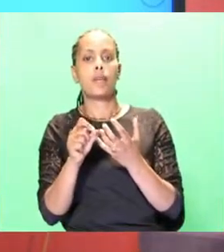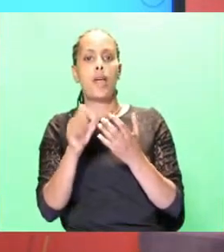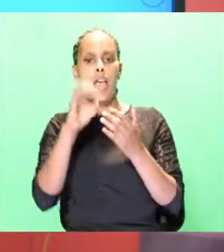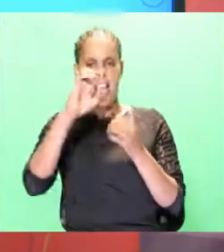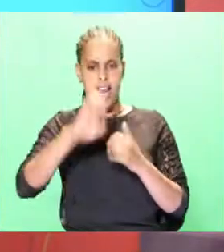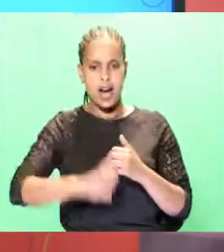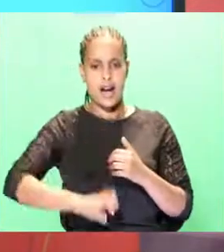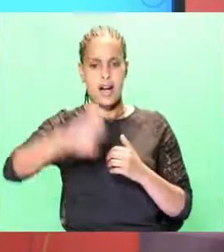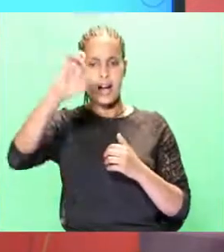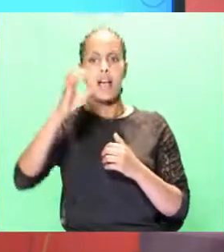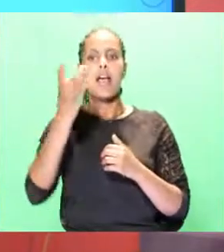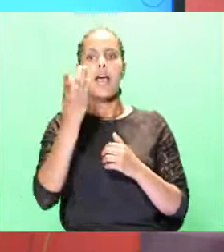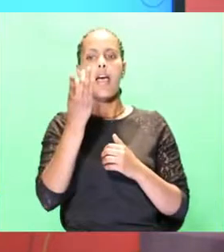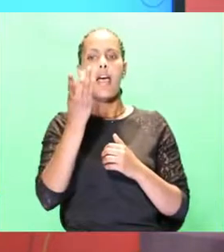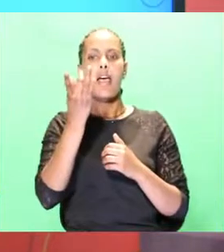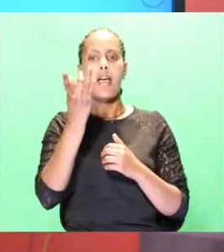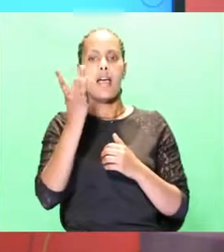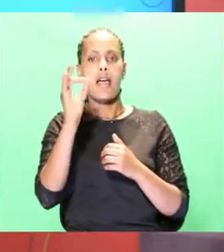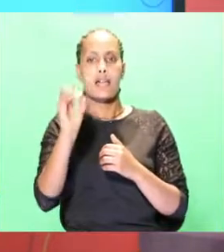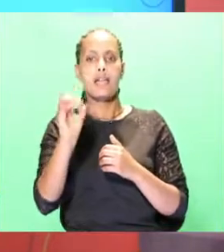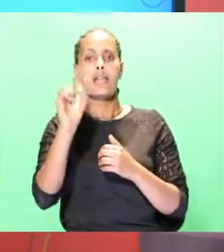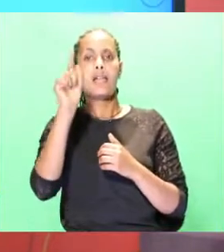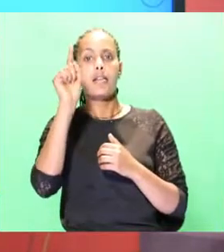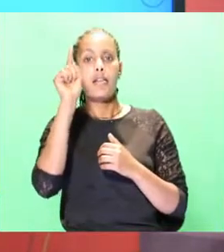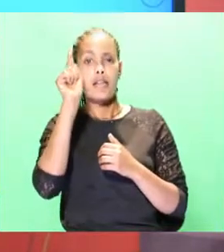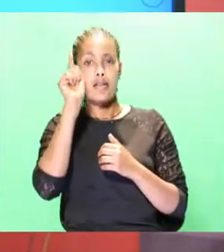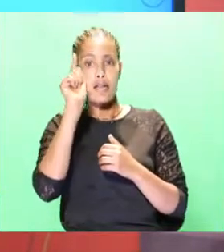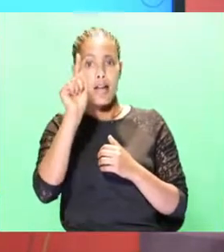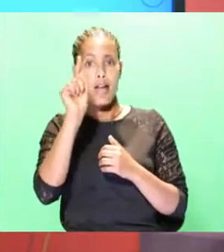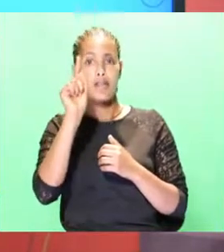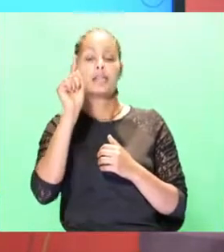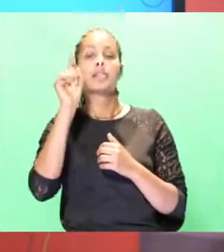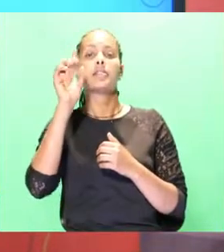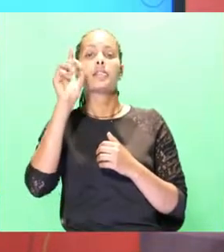elevates to 80.93 degree centigrade.